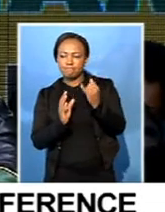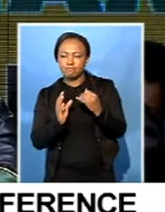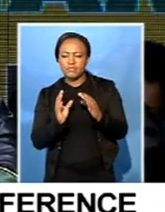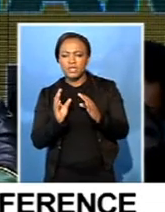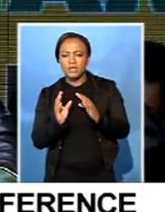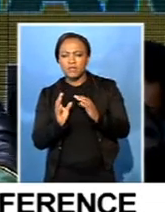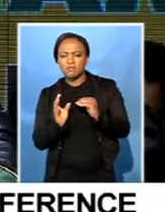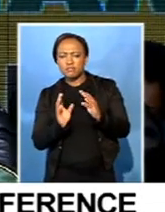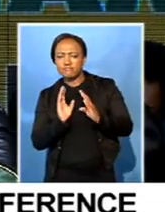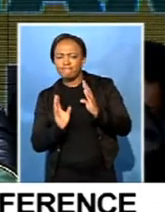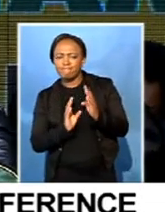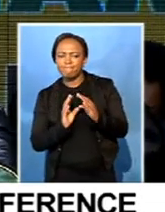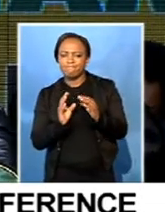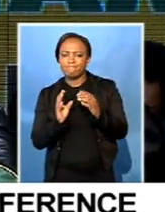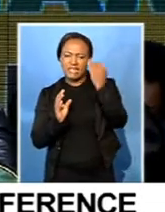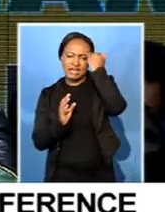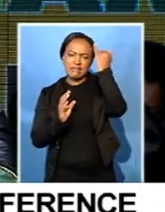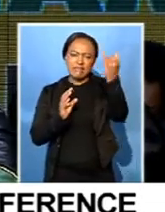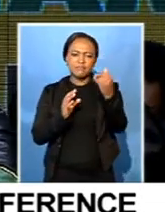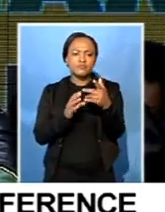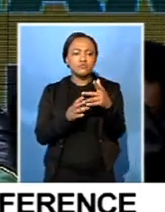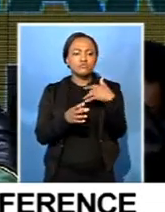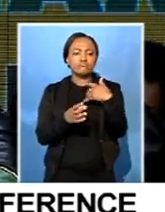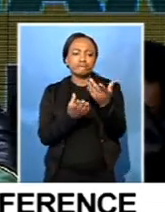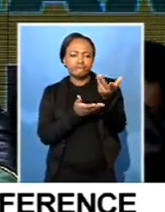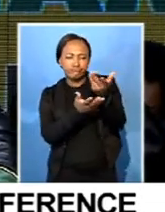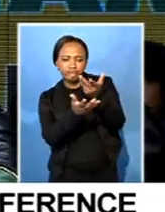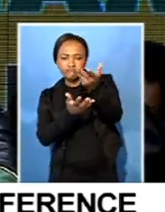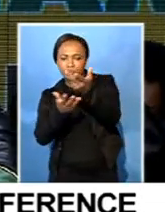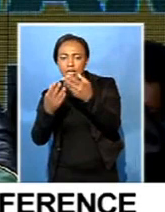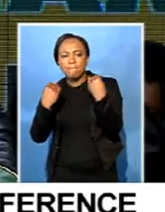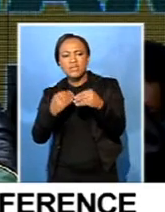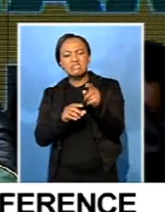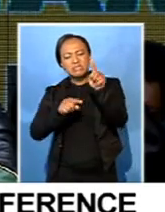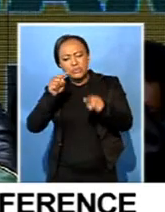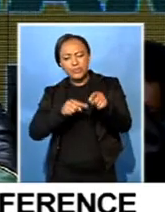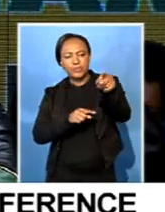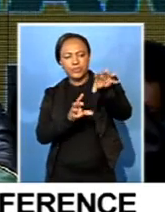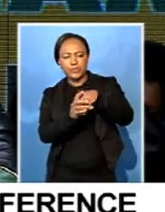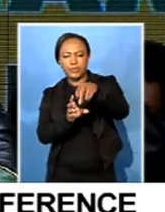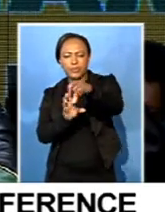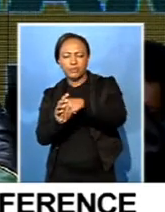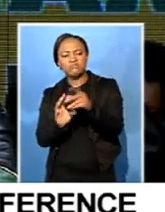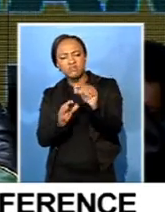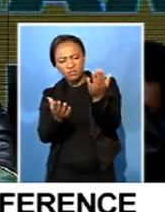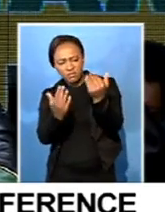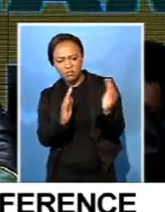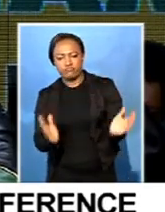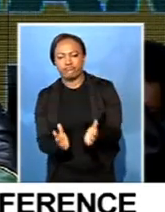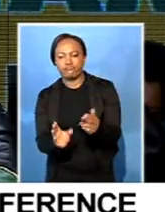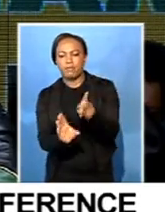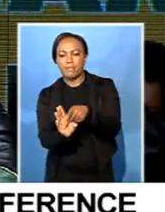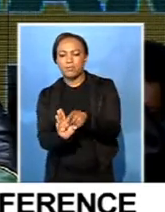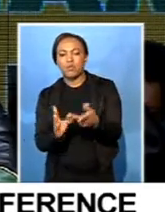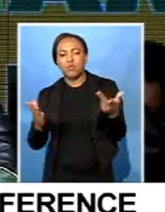or proactively engage all sectors of business to encourage their participation